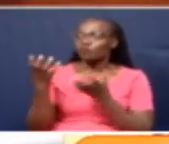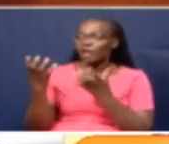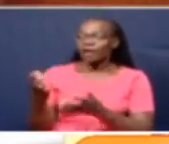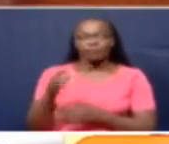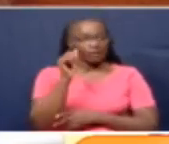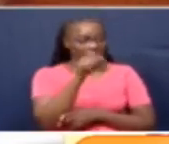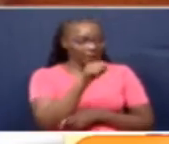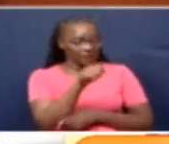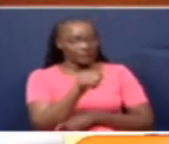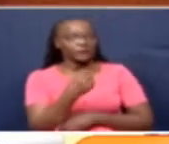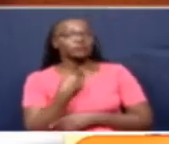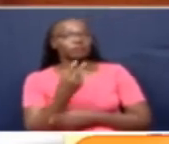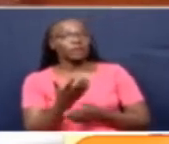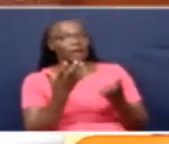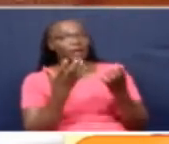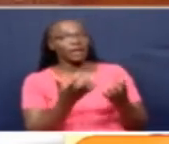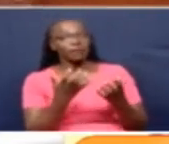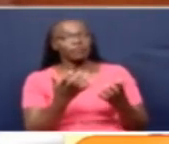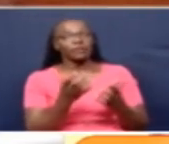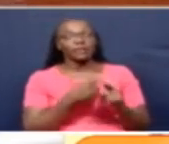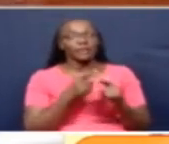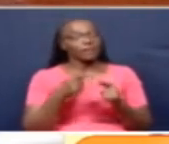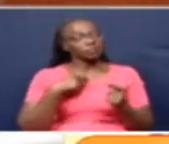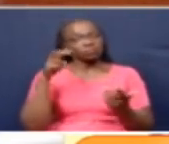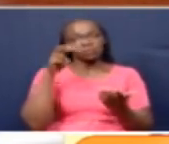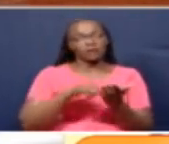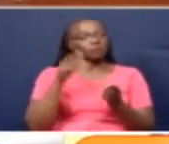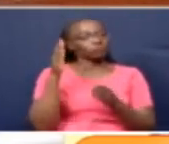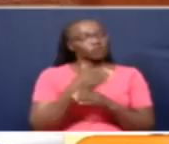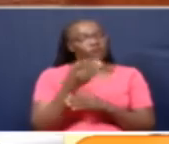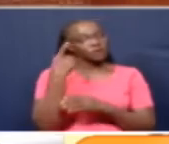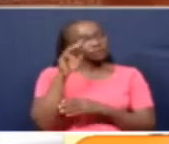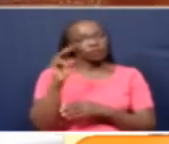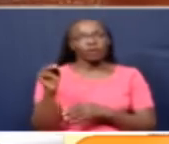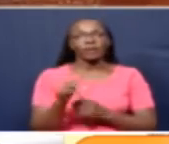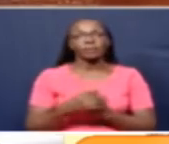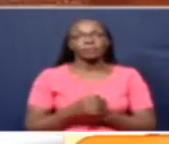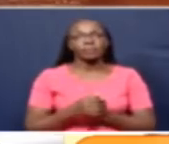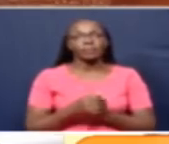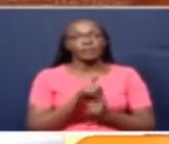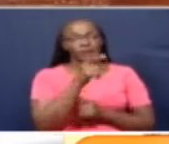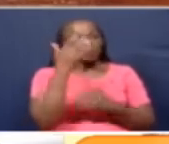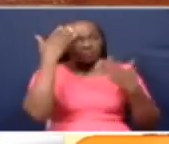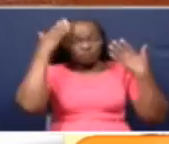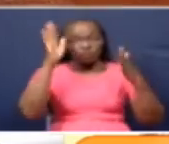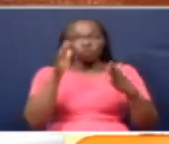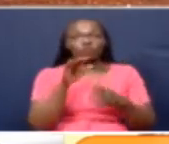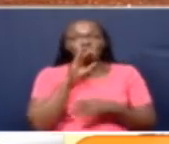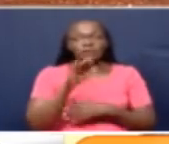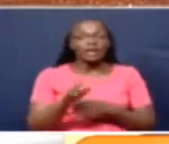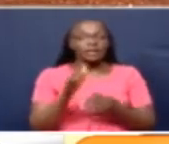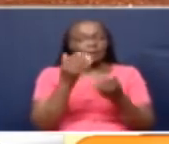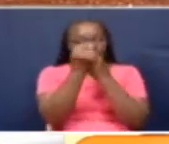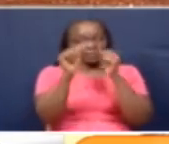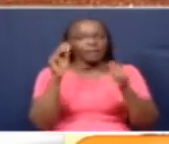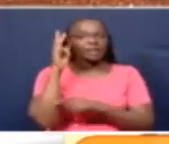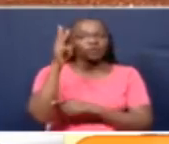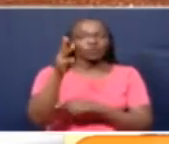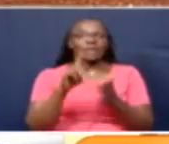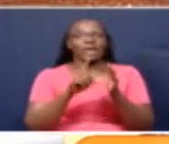song. And I would get up and sing a song for Barack. You know, he didn't know his son is going to be a president. Look at that. I bet you stayed